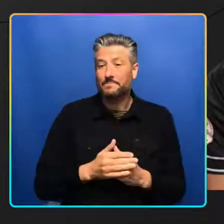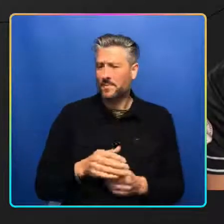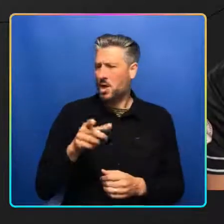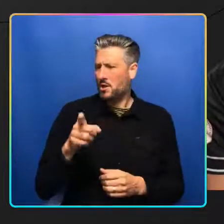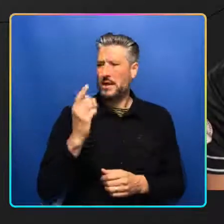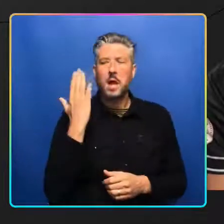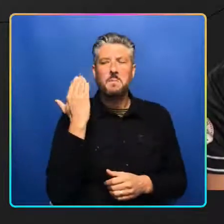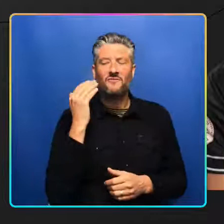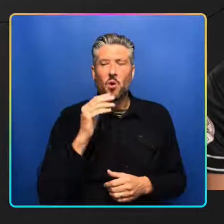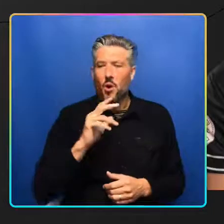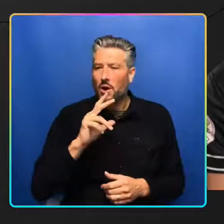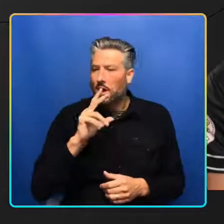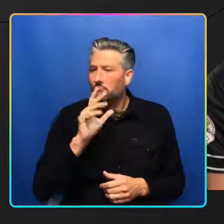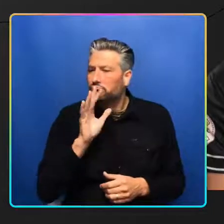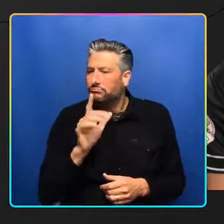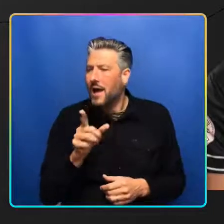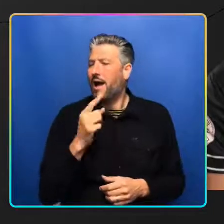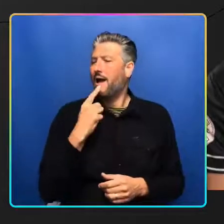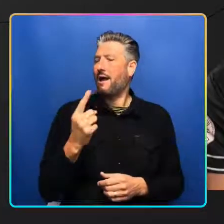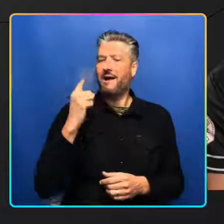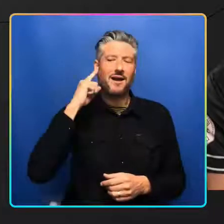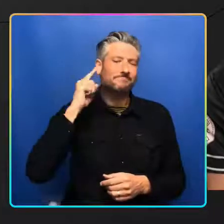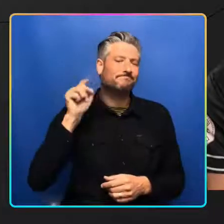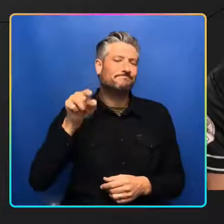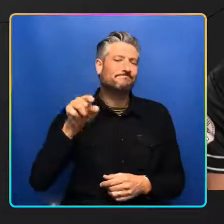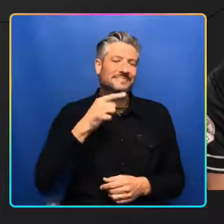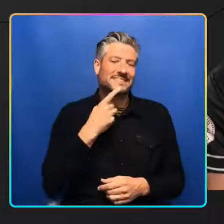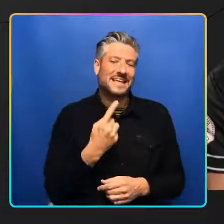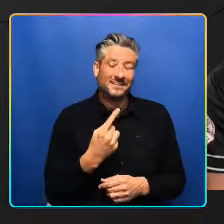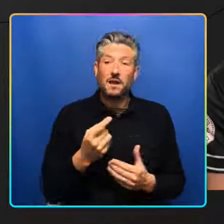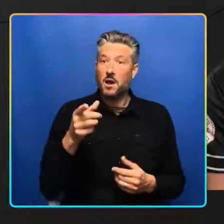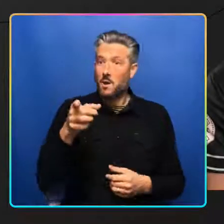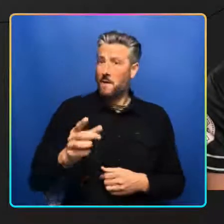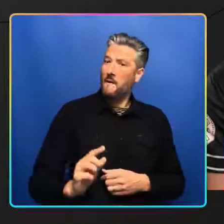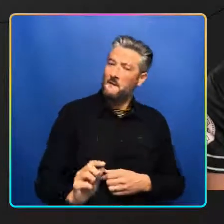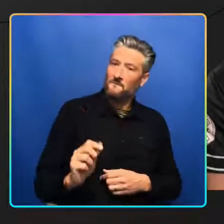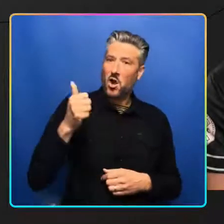your intro. So what was your first computer?